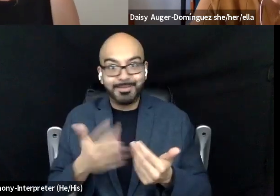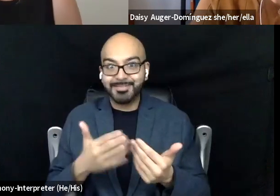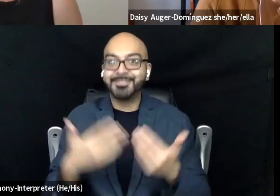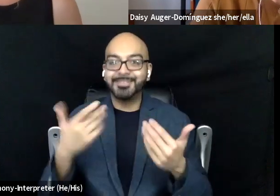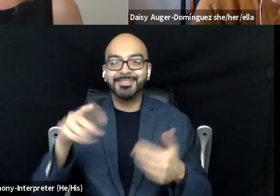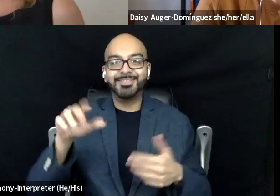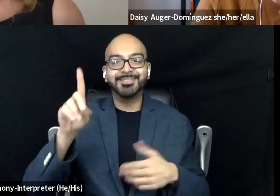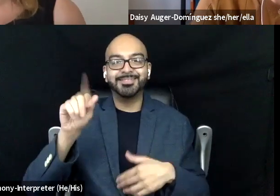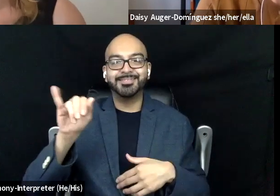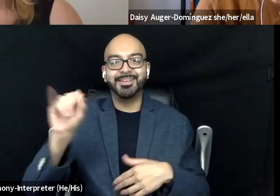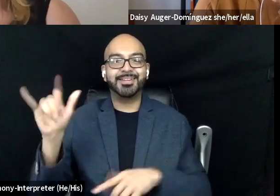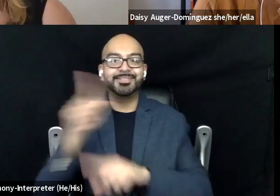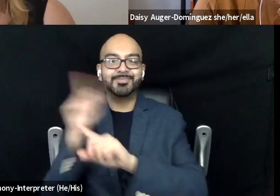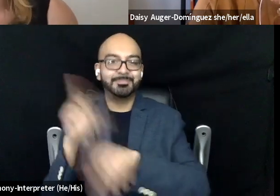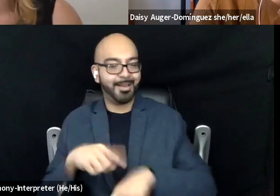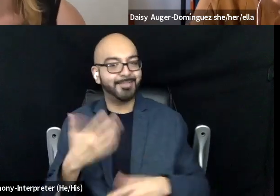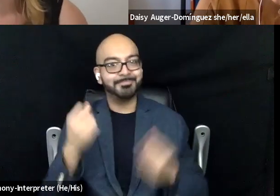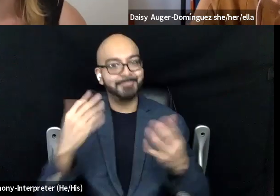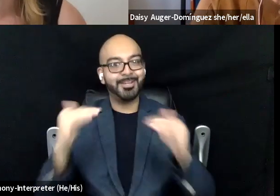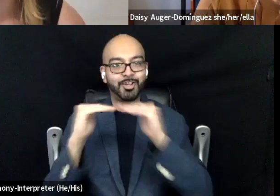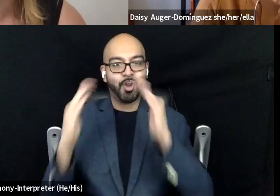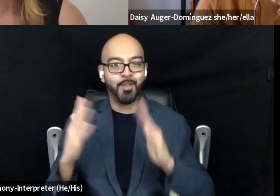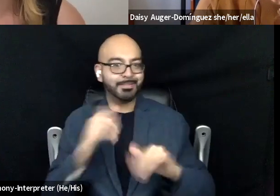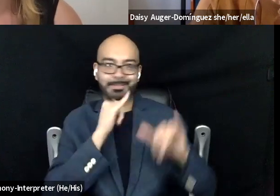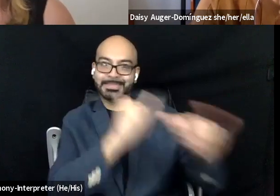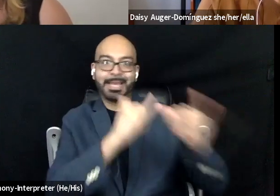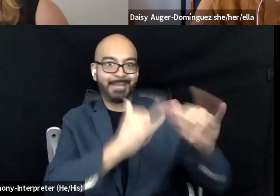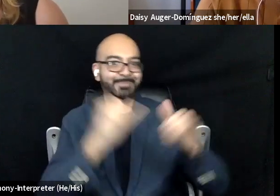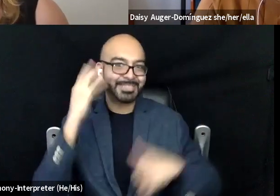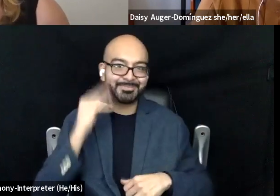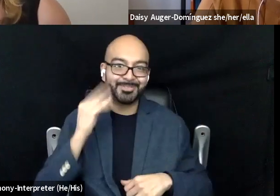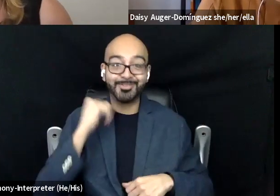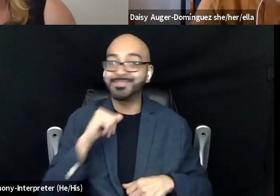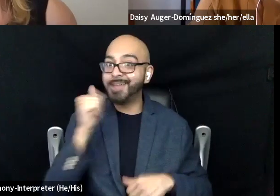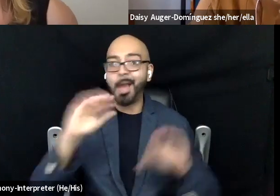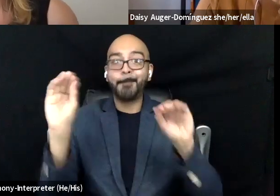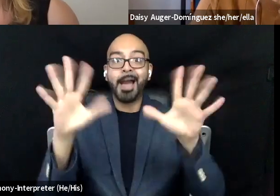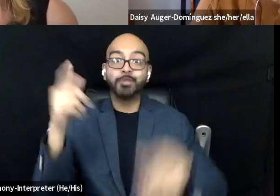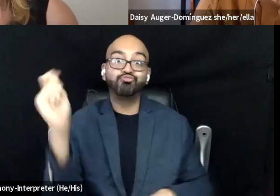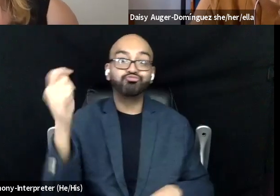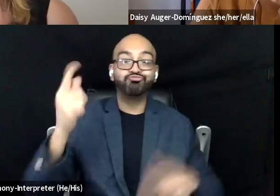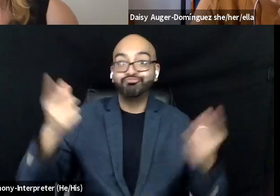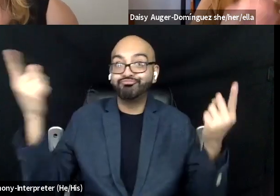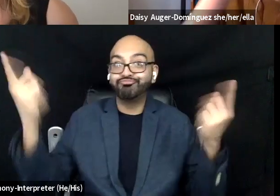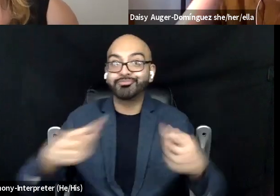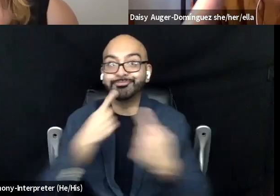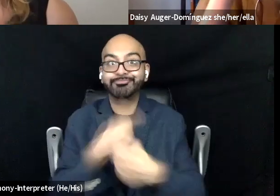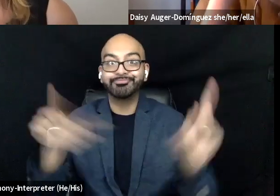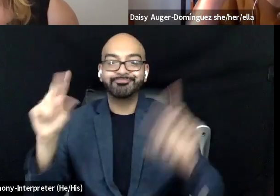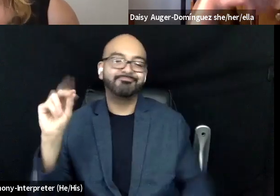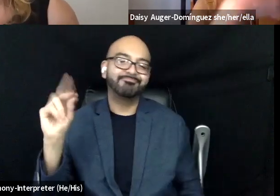space as you and I. It's not magic. I mean, this is, I often talk about this as some of the hardest work you'll ever